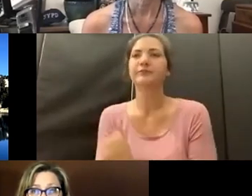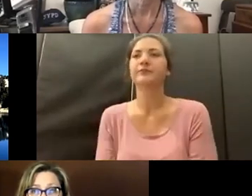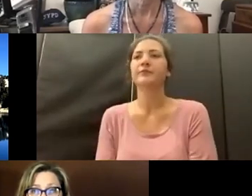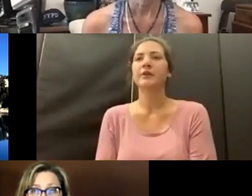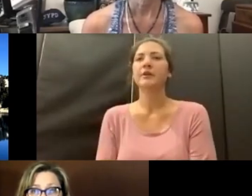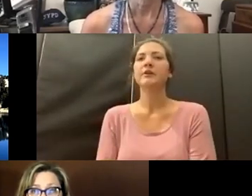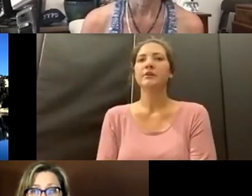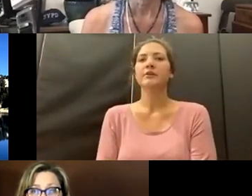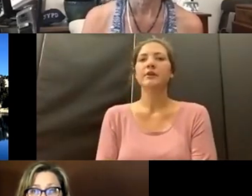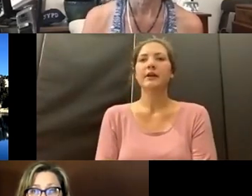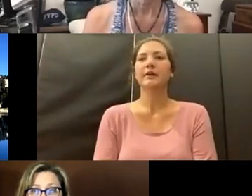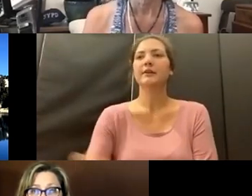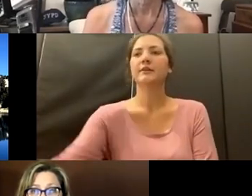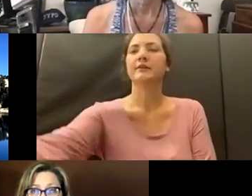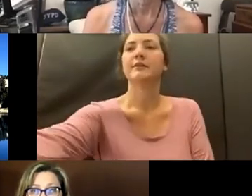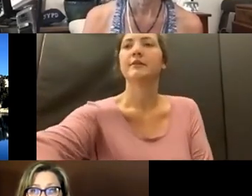coming in, so you guys are popular.